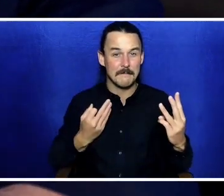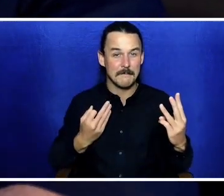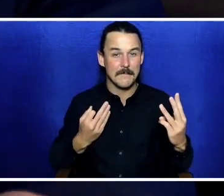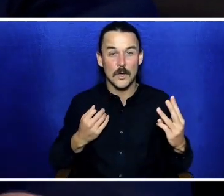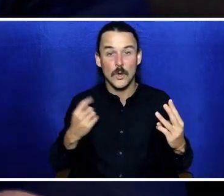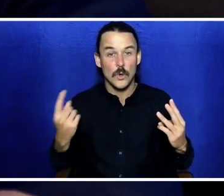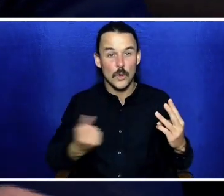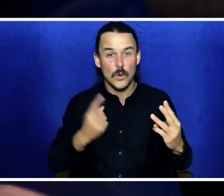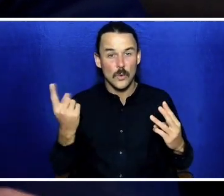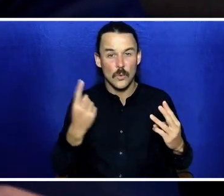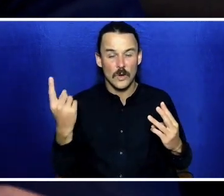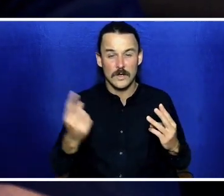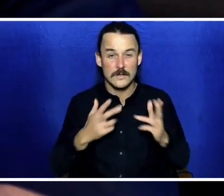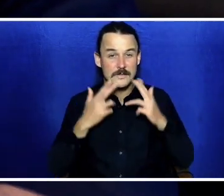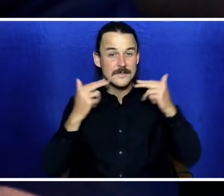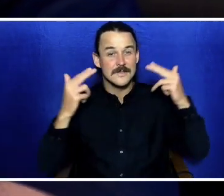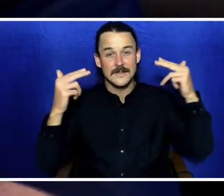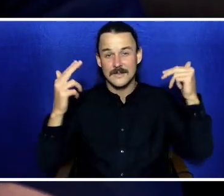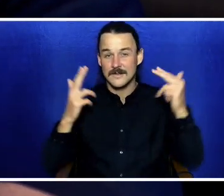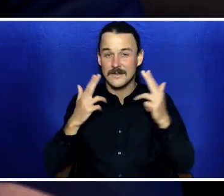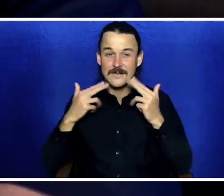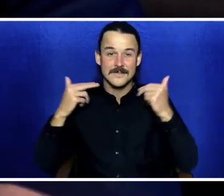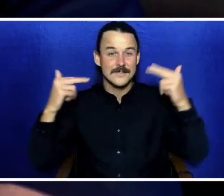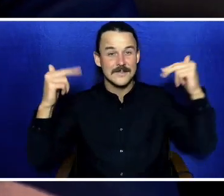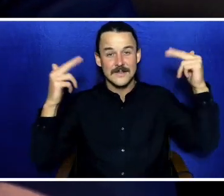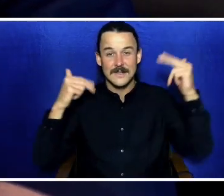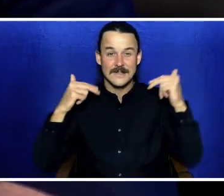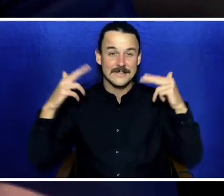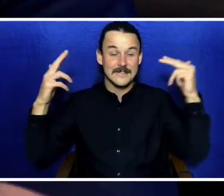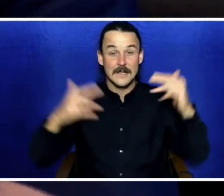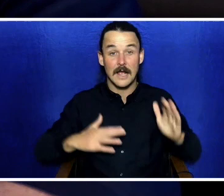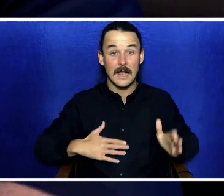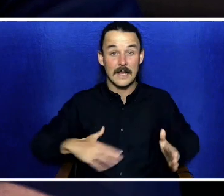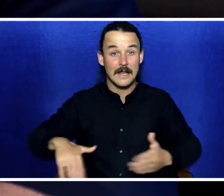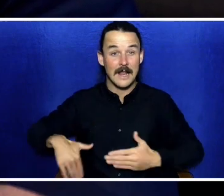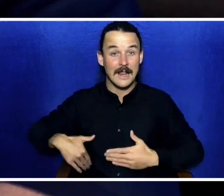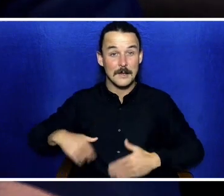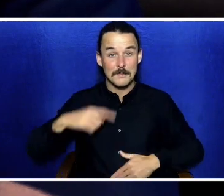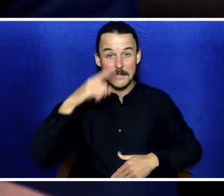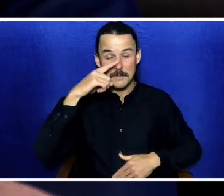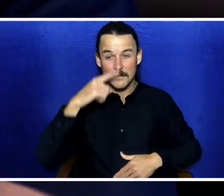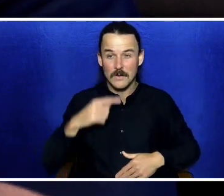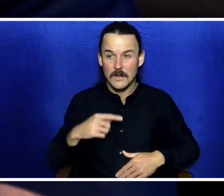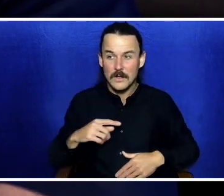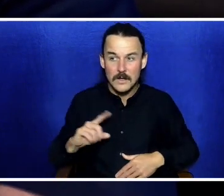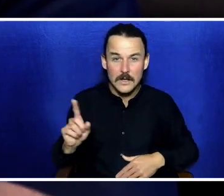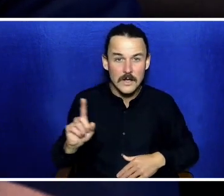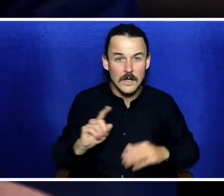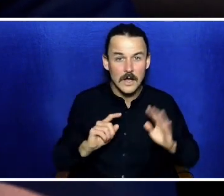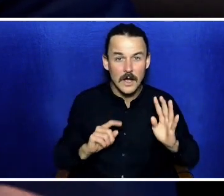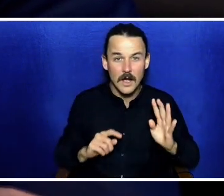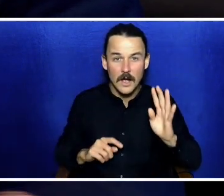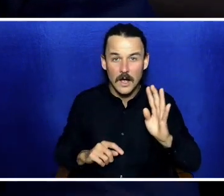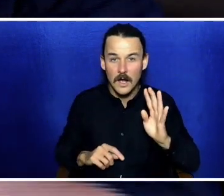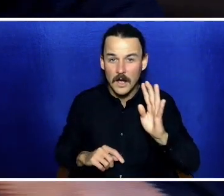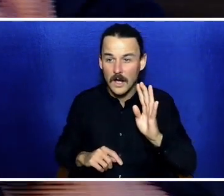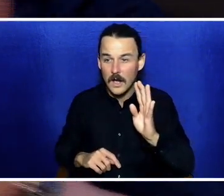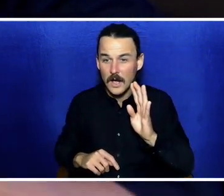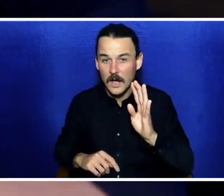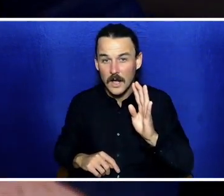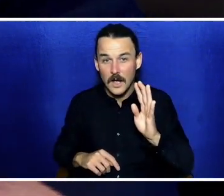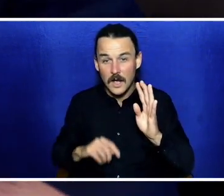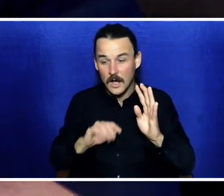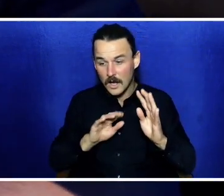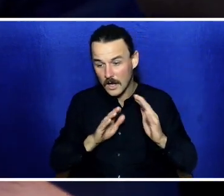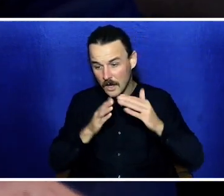rocks by the beauty of their song. But of course, it's much more than that. It's a very complex